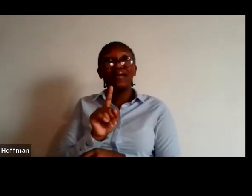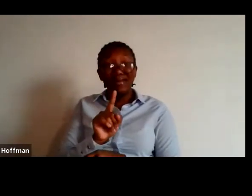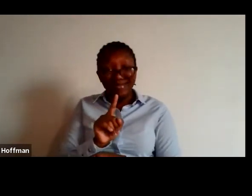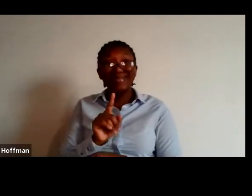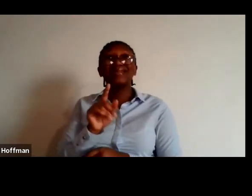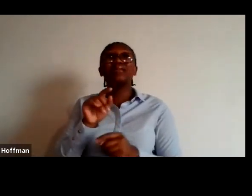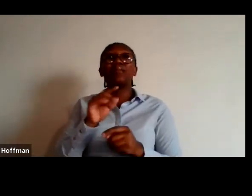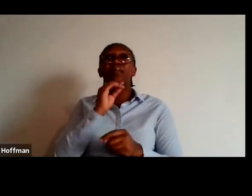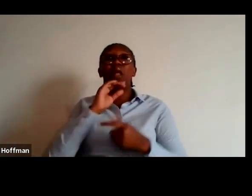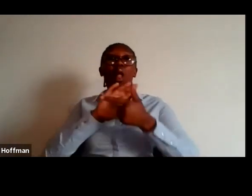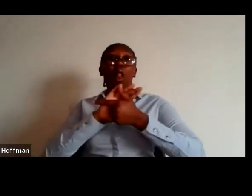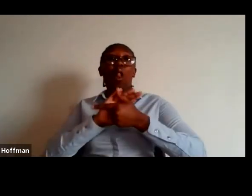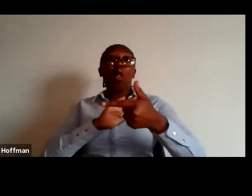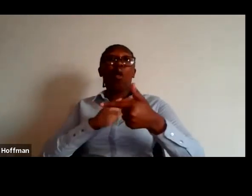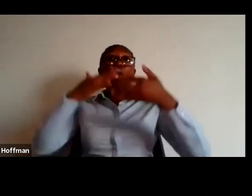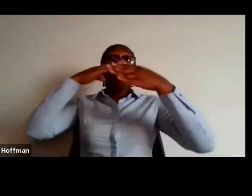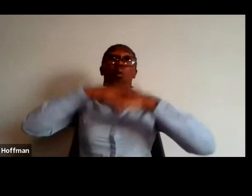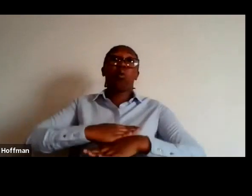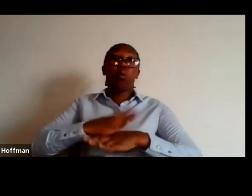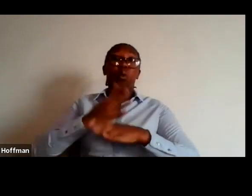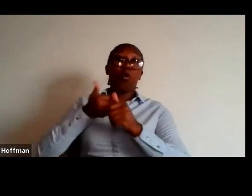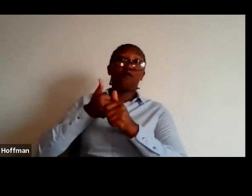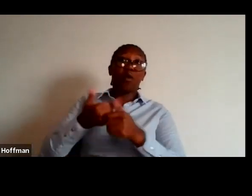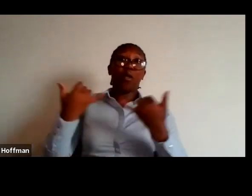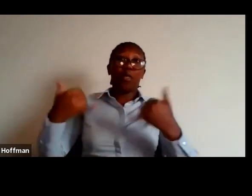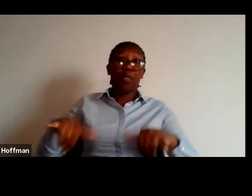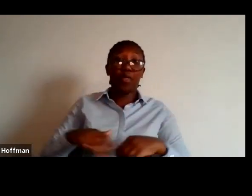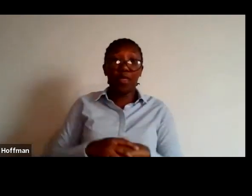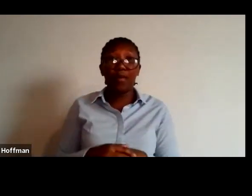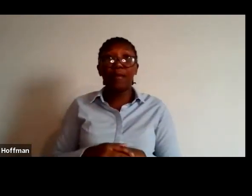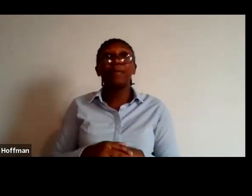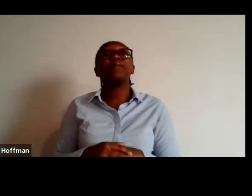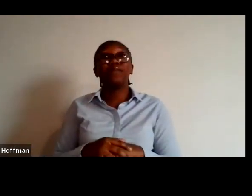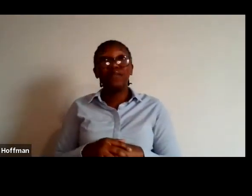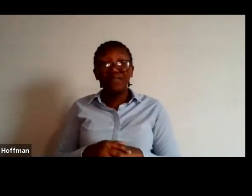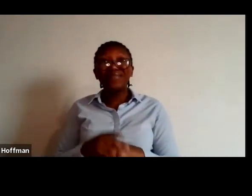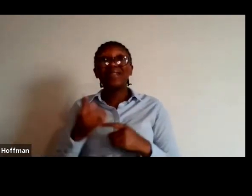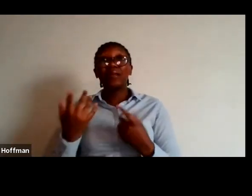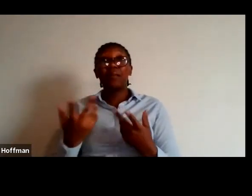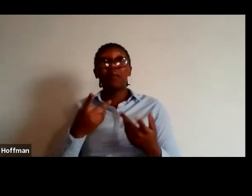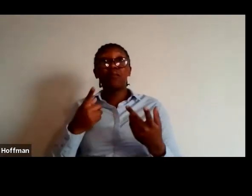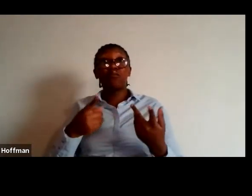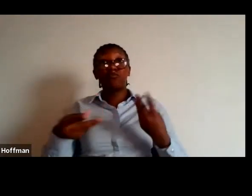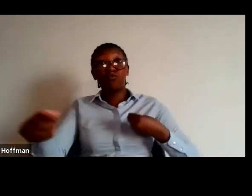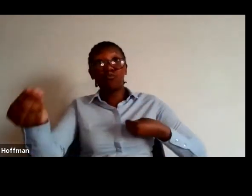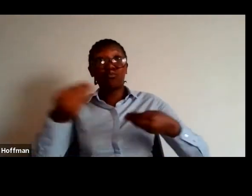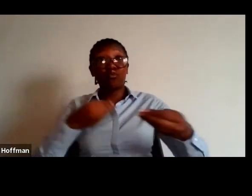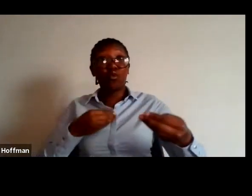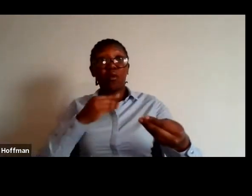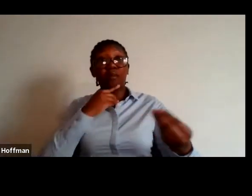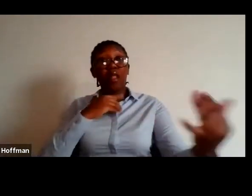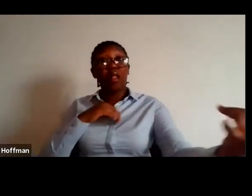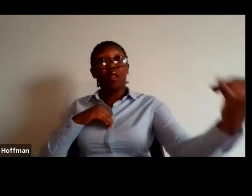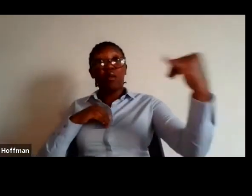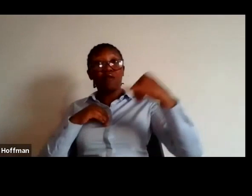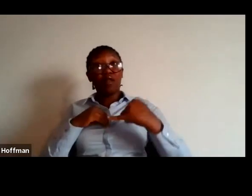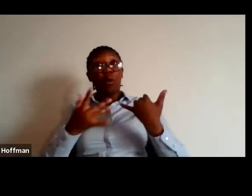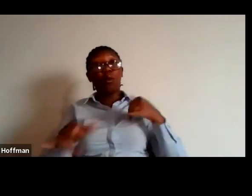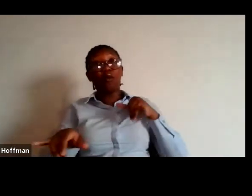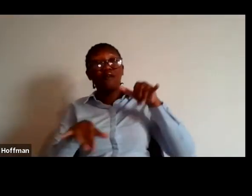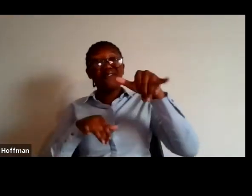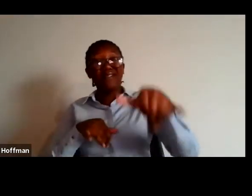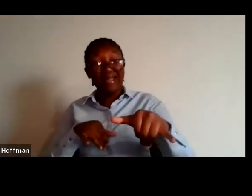illegally, and they are fed into the space where all the goods that are dealt with in a legal